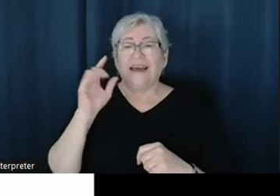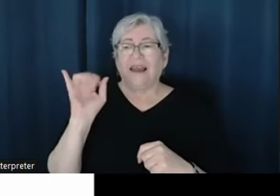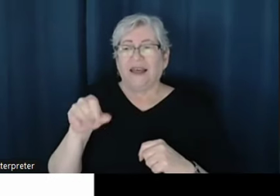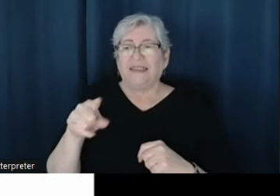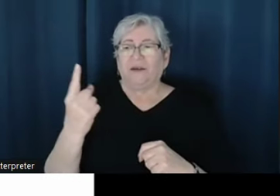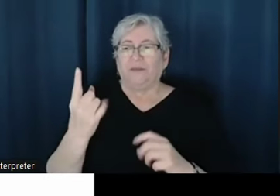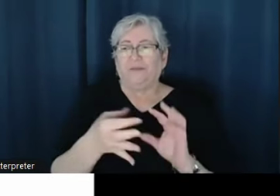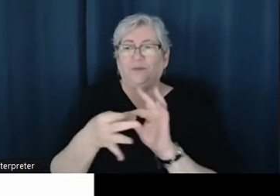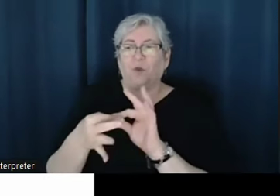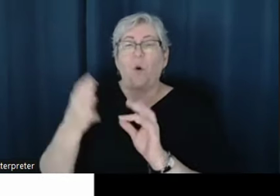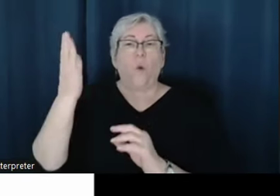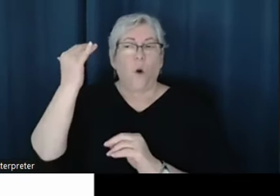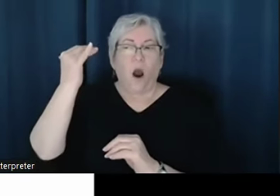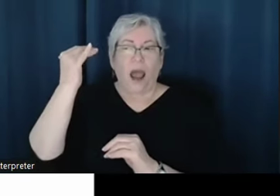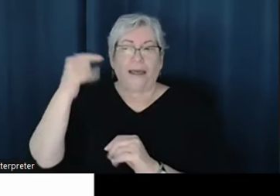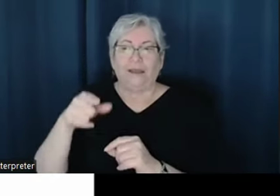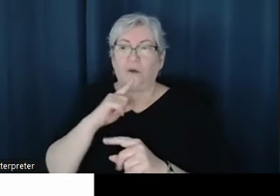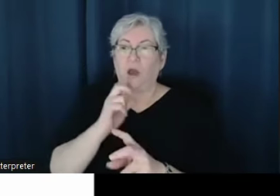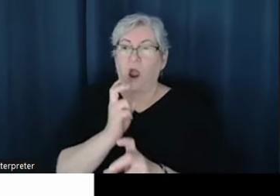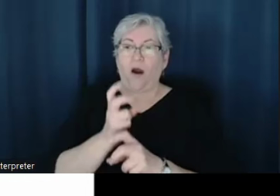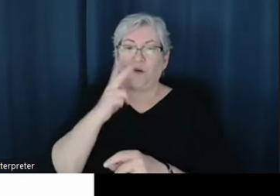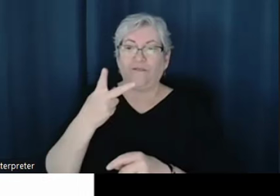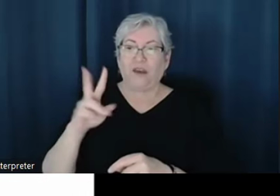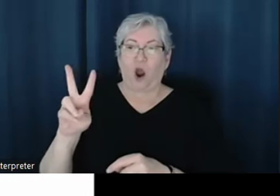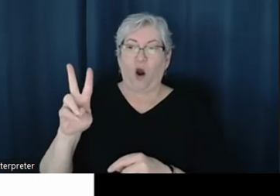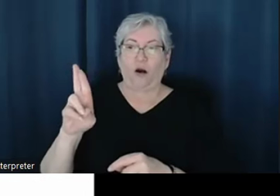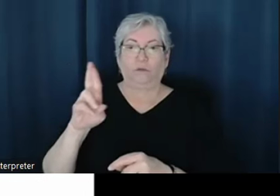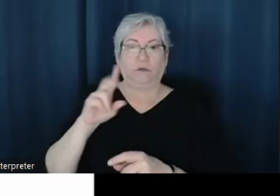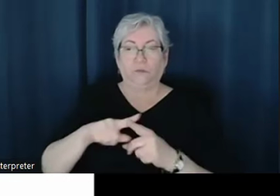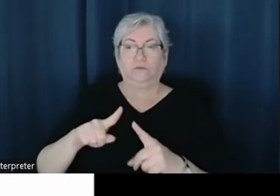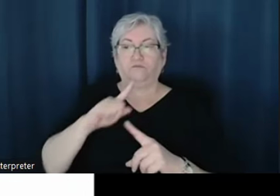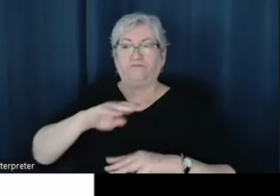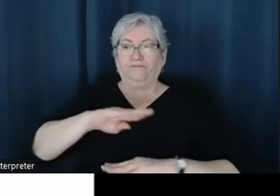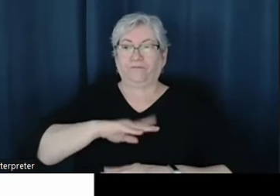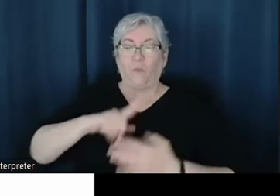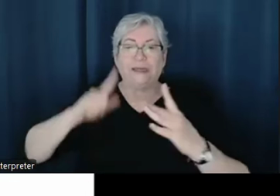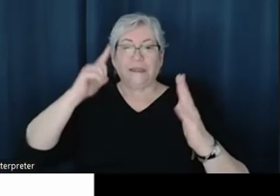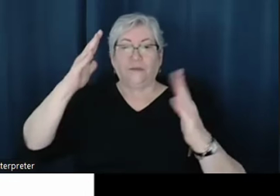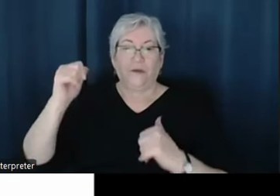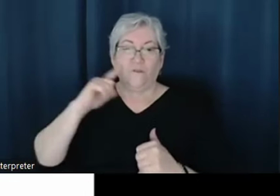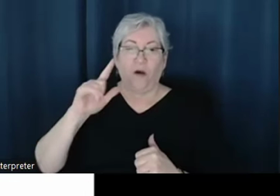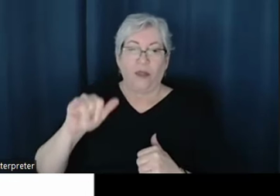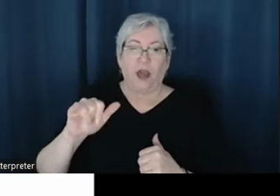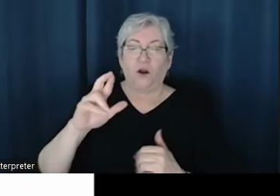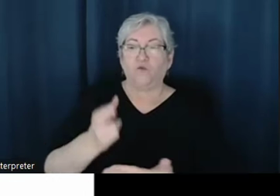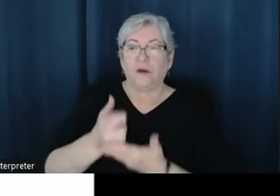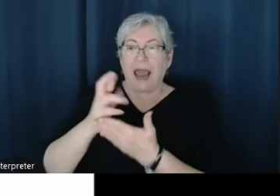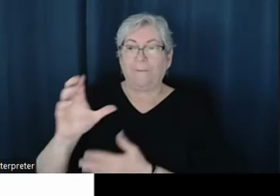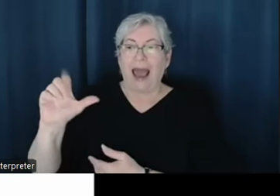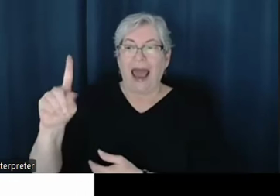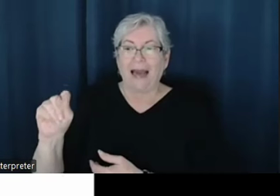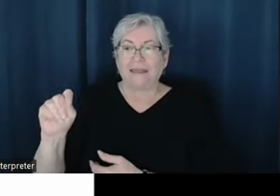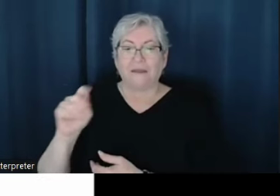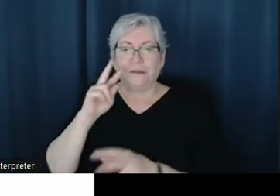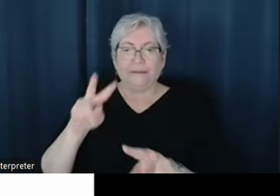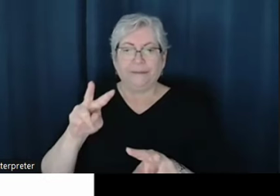to do with why it was so hard for the VR agencies to fulfill the expectations of the Rehab Act. And you'll see some more